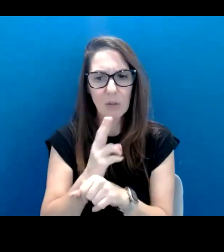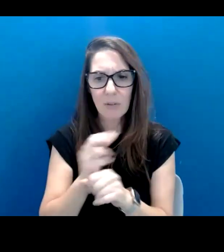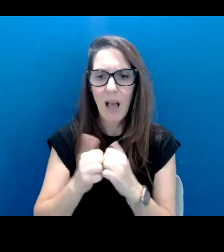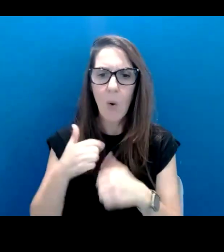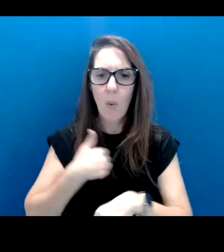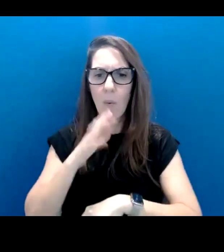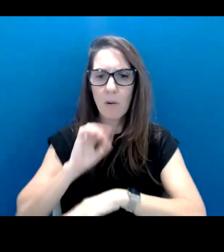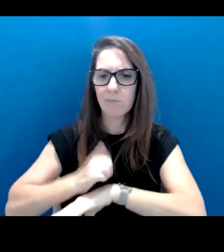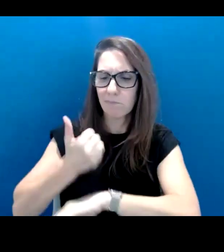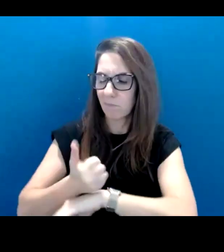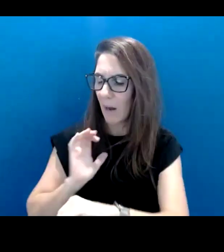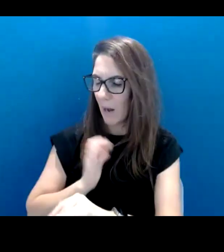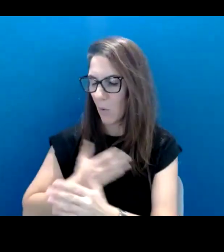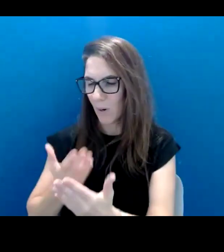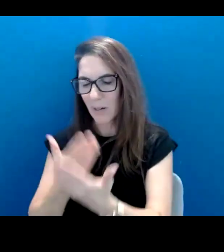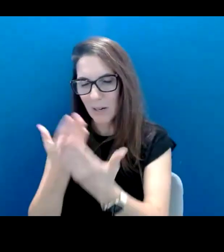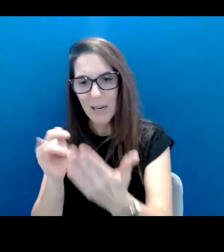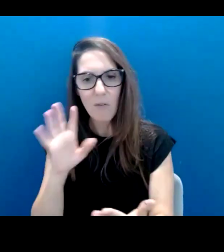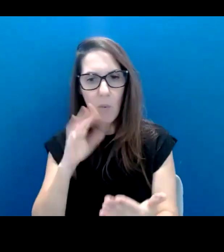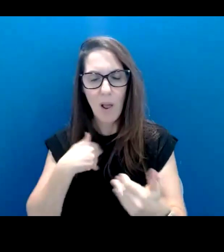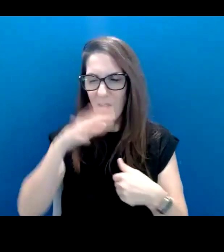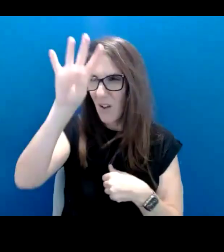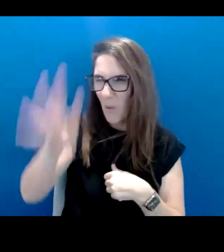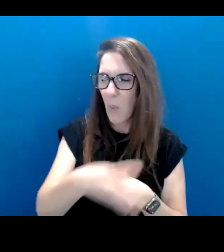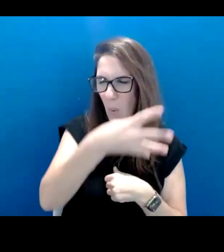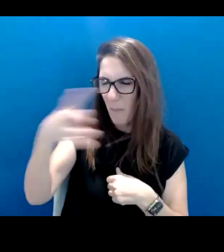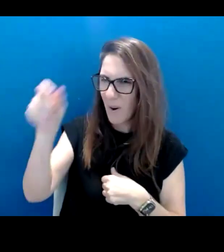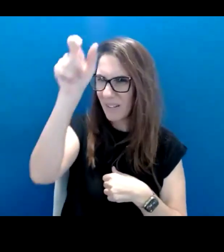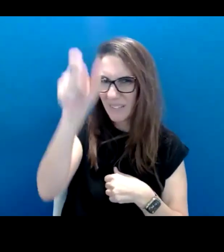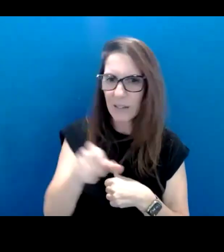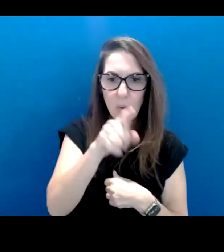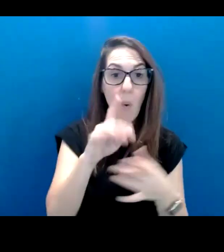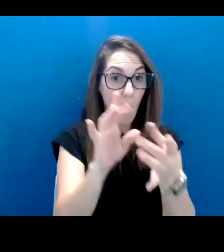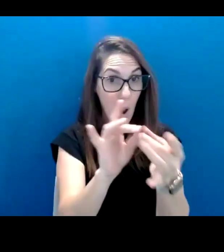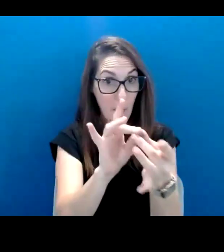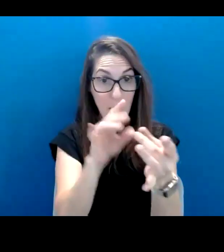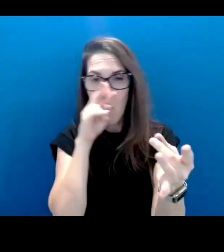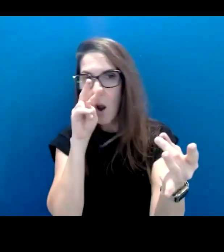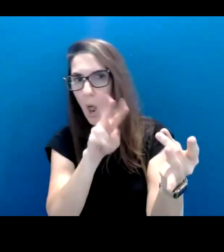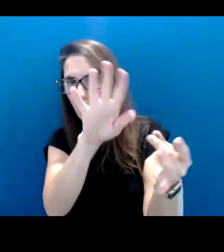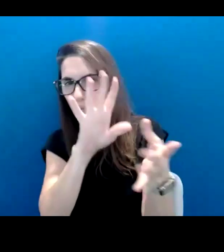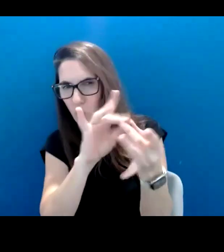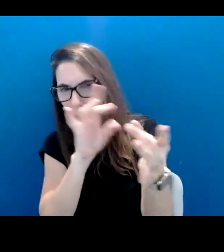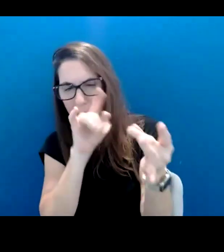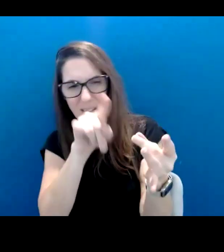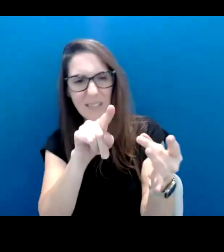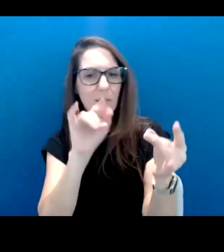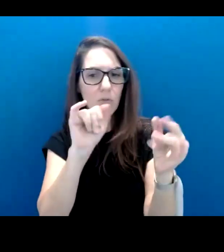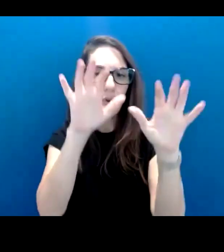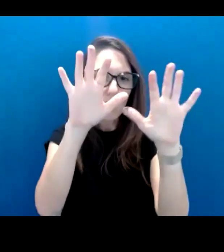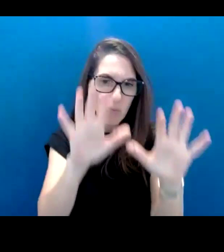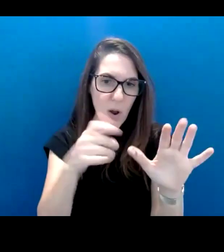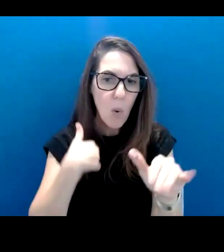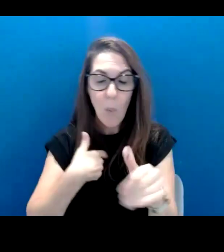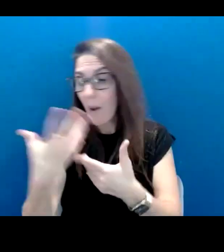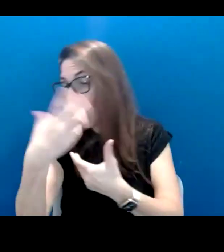recommendations. So if we show, like if we have a rubric that says that you made this comment and we looked at your comment and it was great and we incorporated